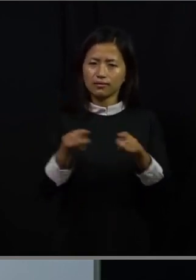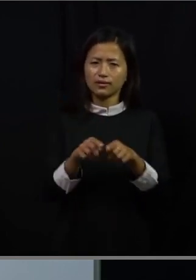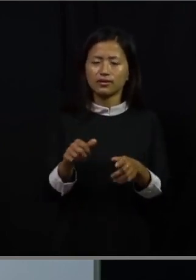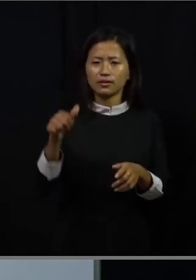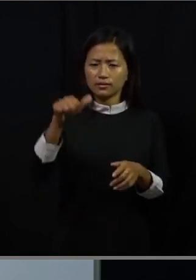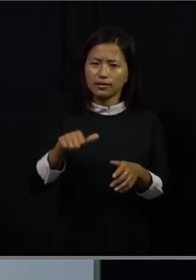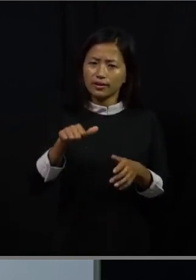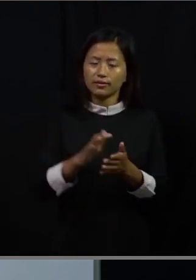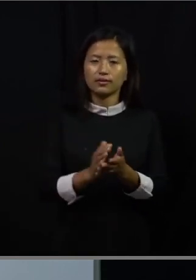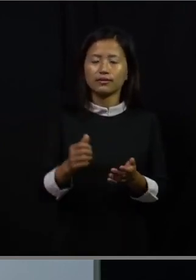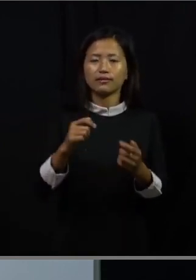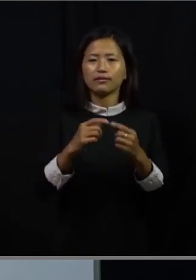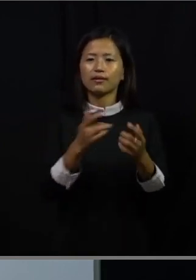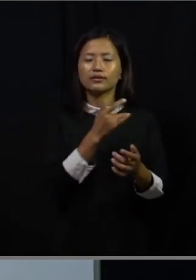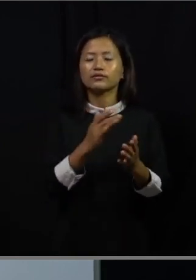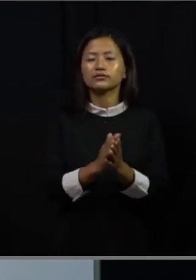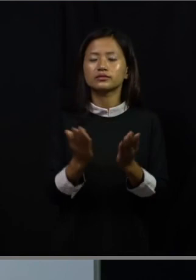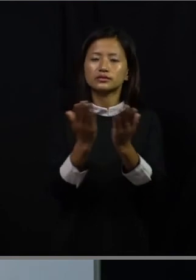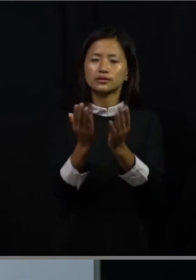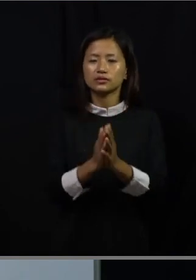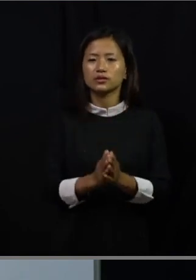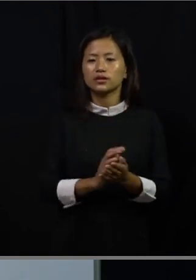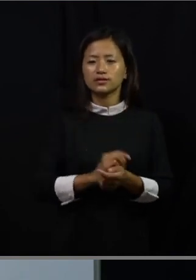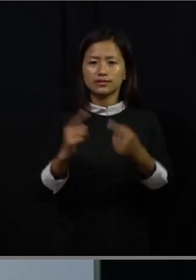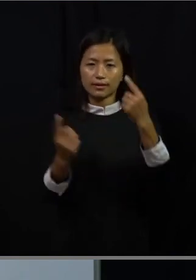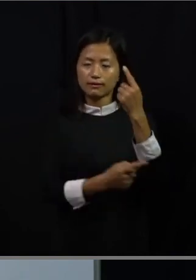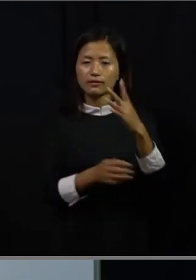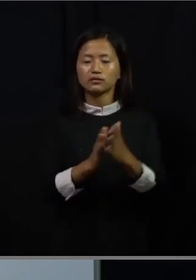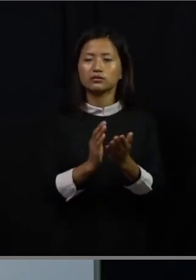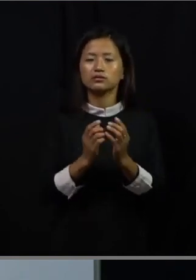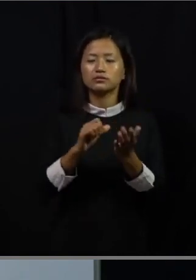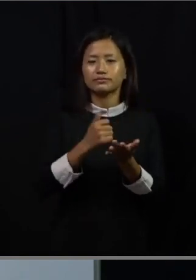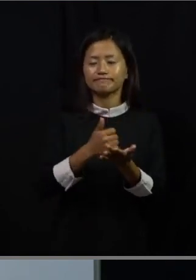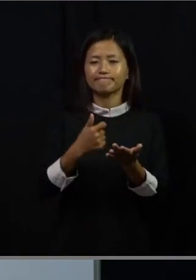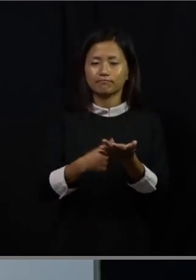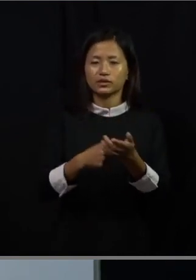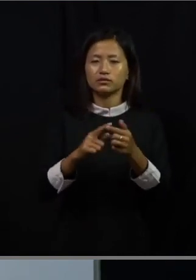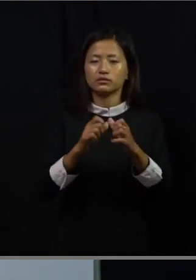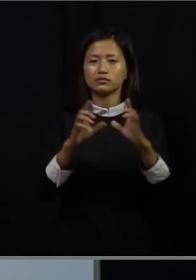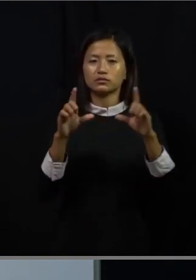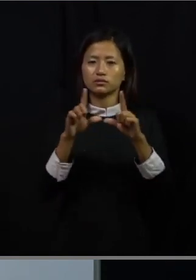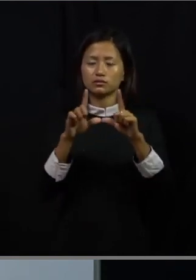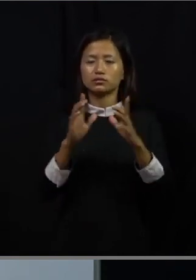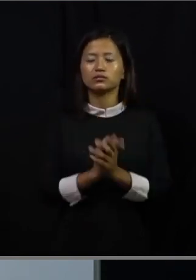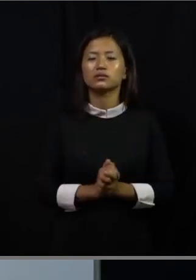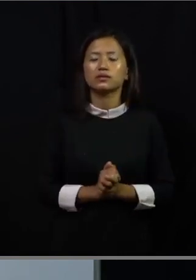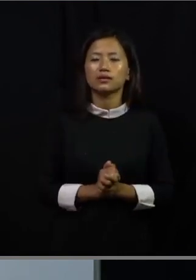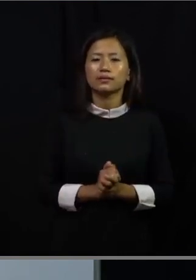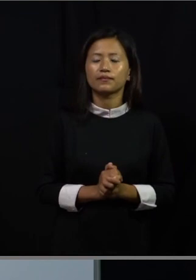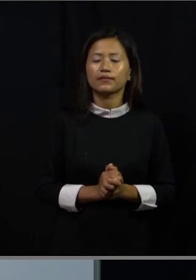studies, they come to a conclusion. They say that, this is the end result, the outcome of my study and everything. And